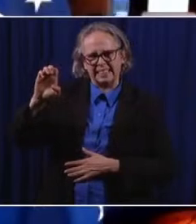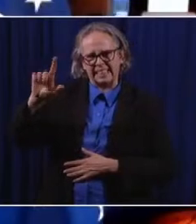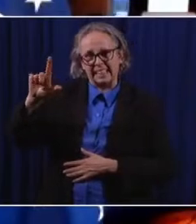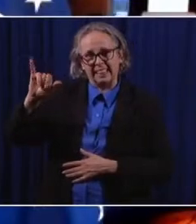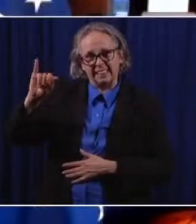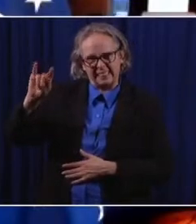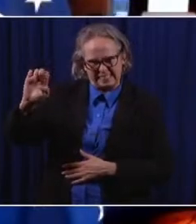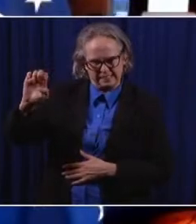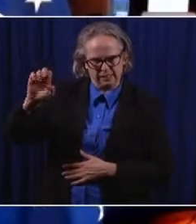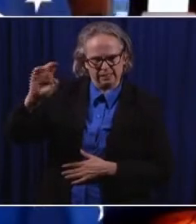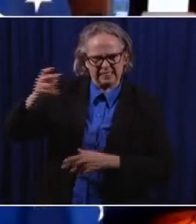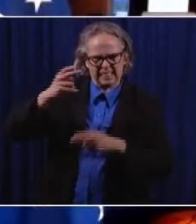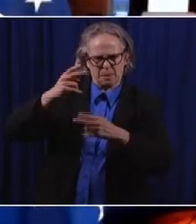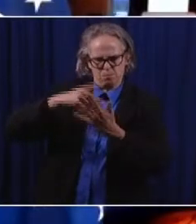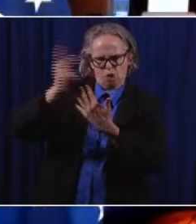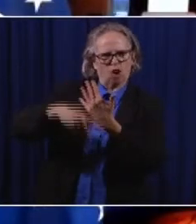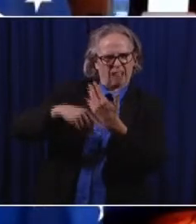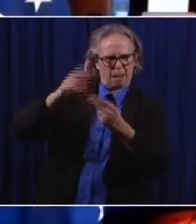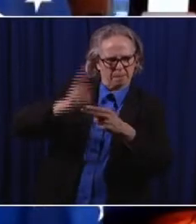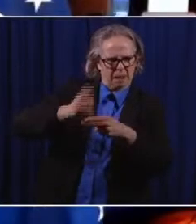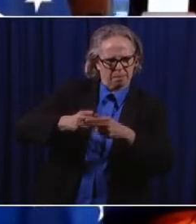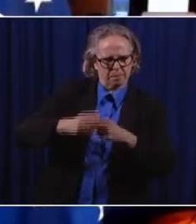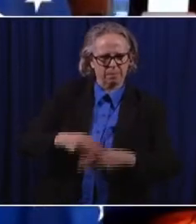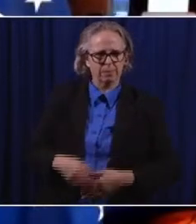Cleveland Growth Partnership, and